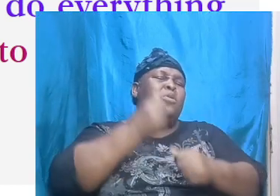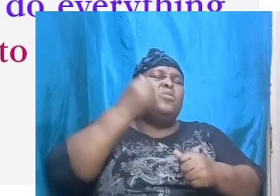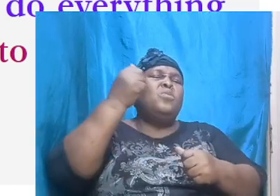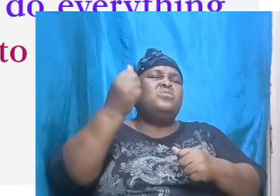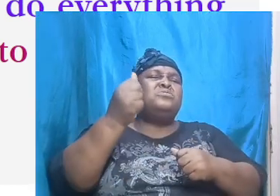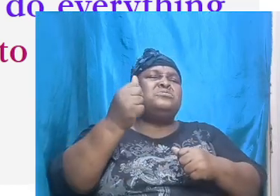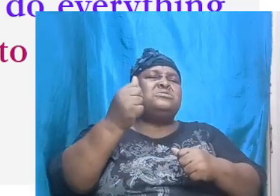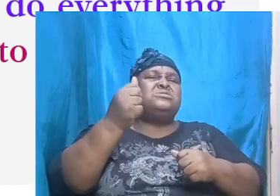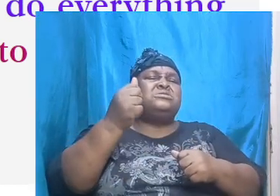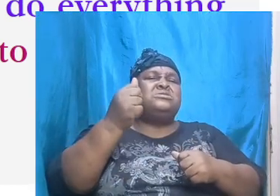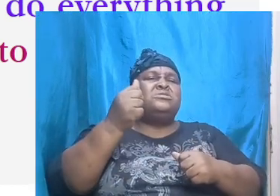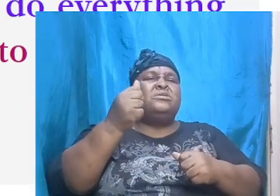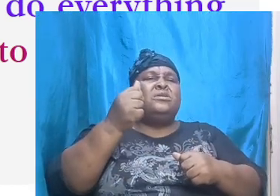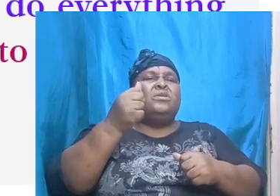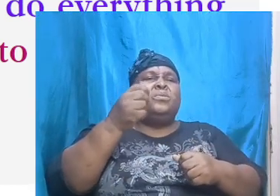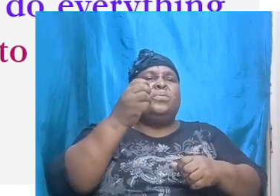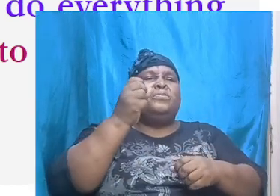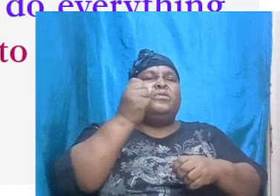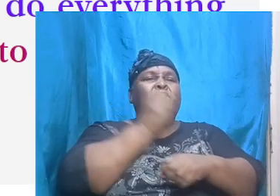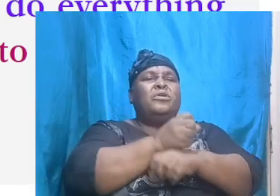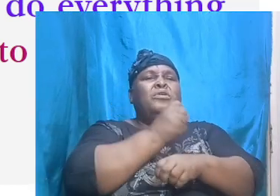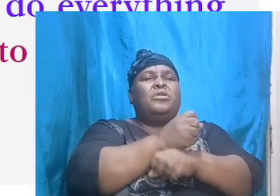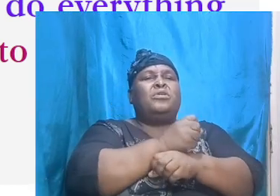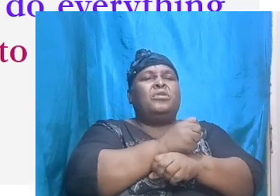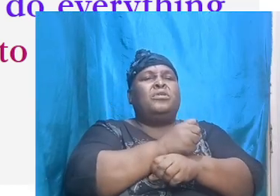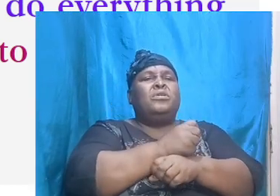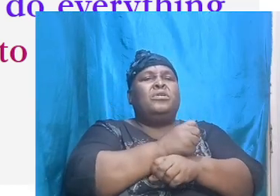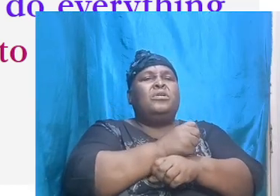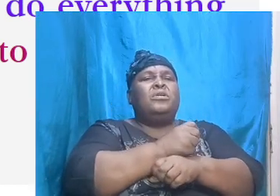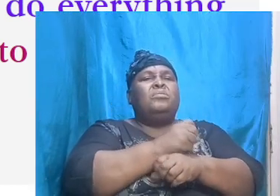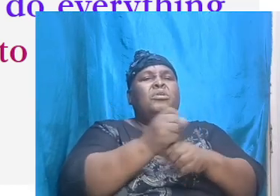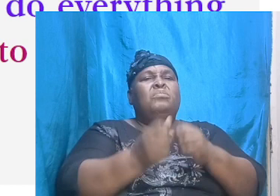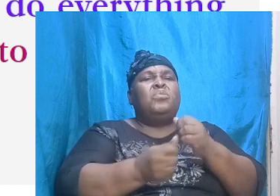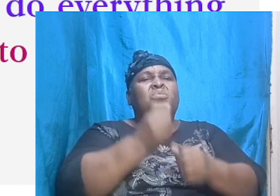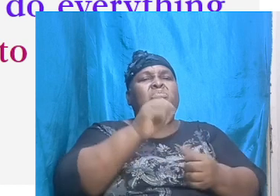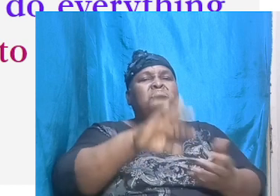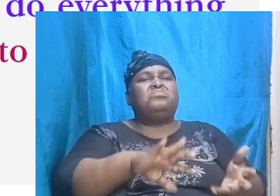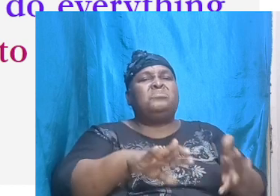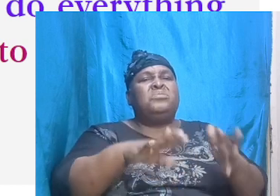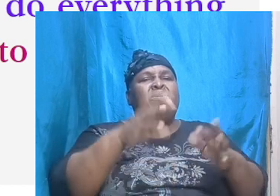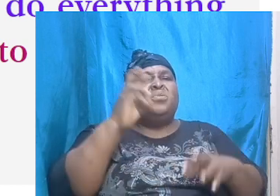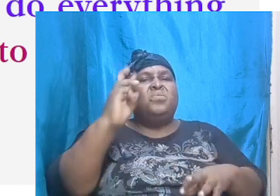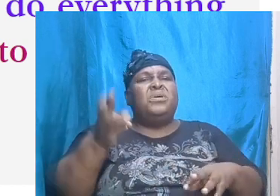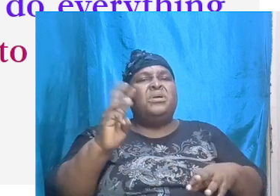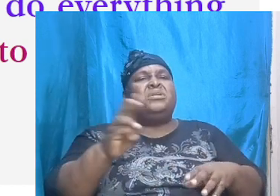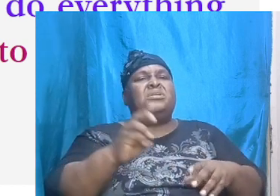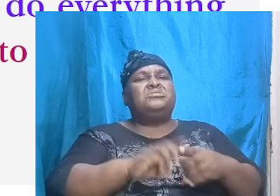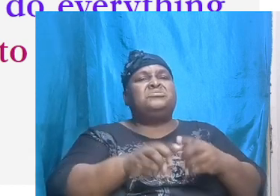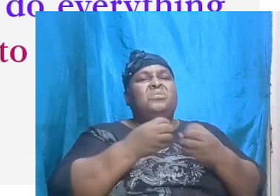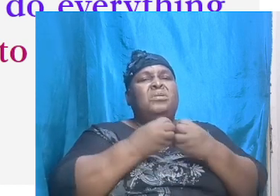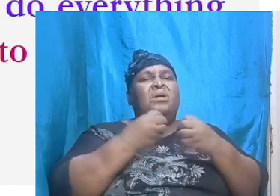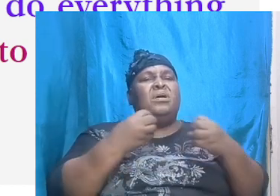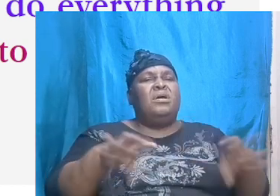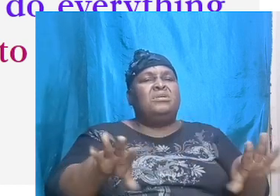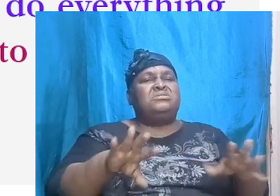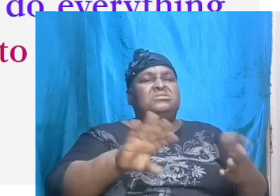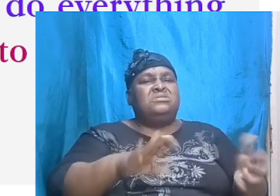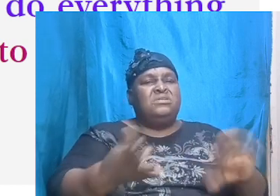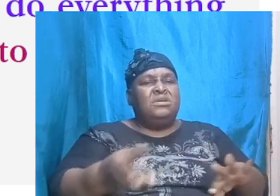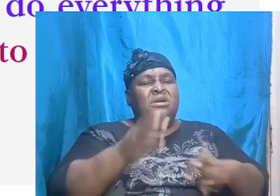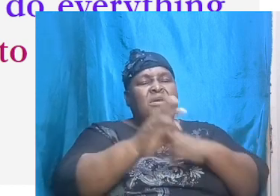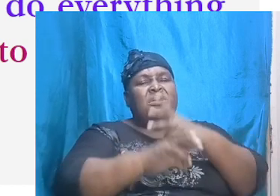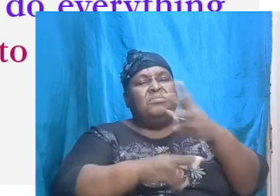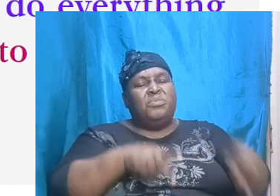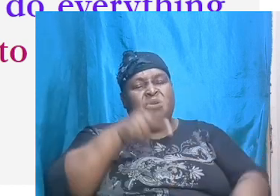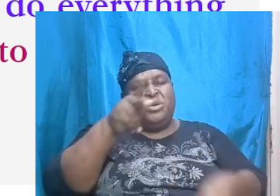lost and dying world. It's when people look on, they will know we are Christian, I said before, by the fact that we love each other. Amen.